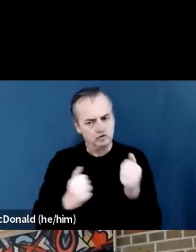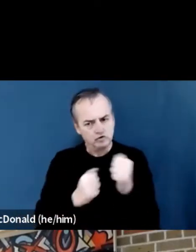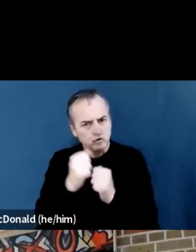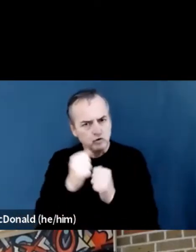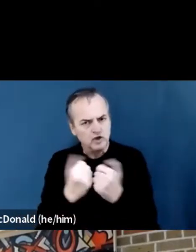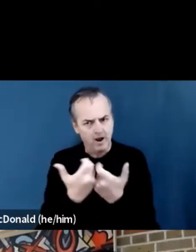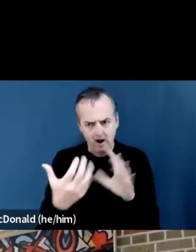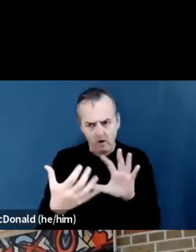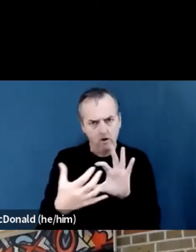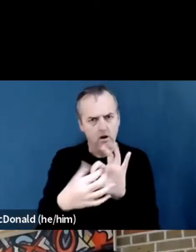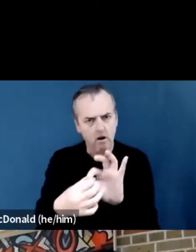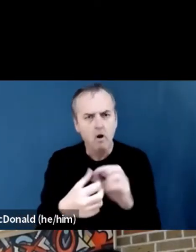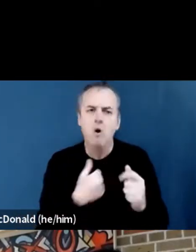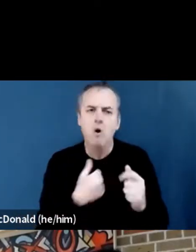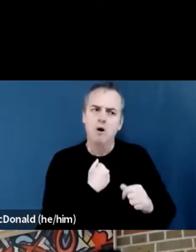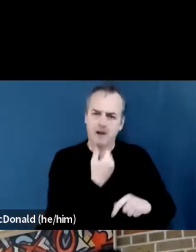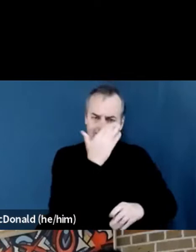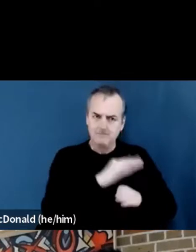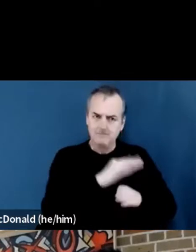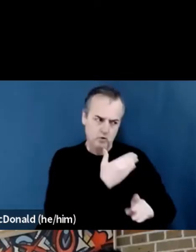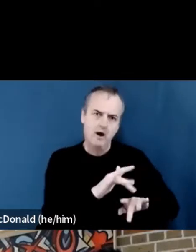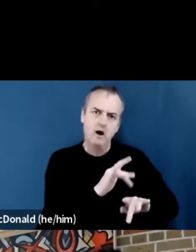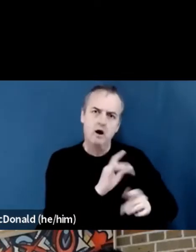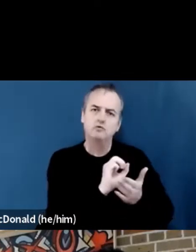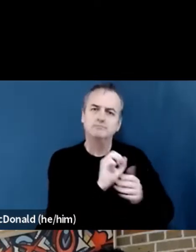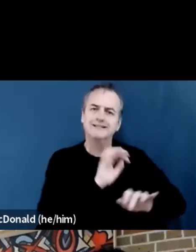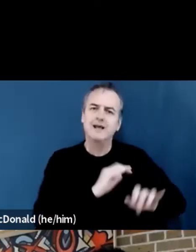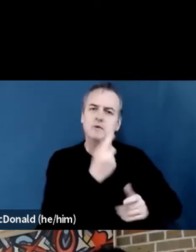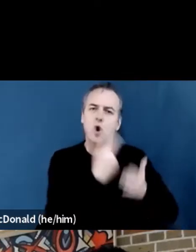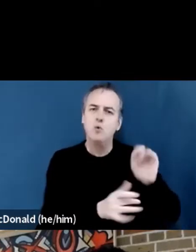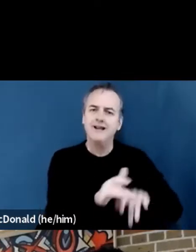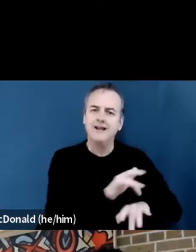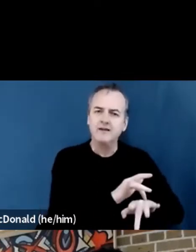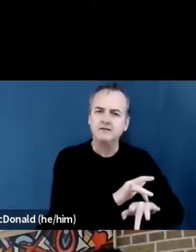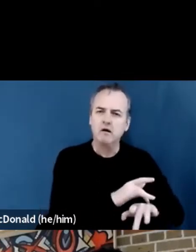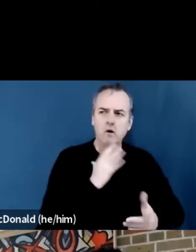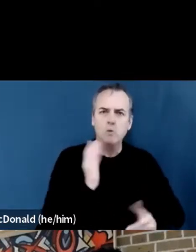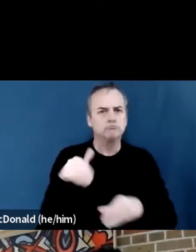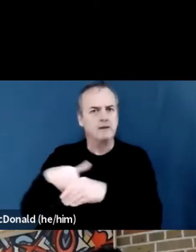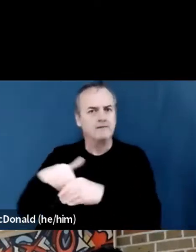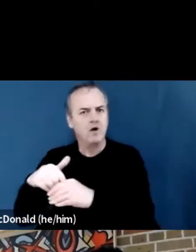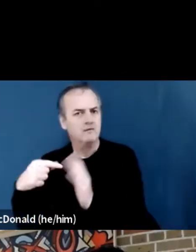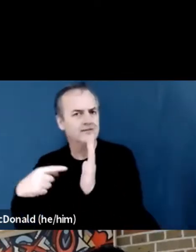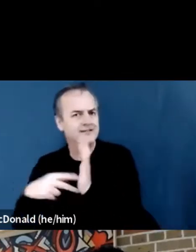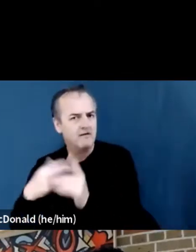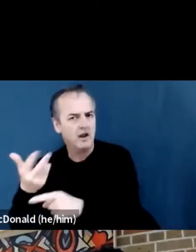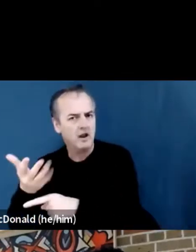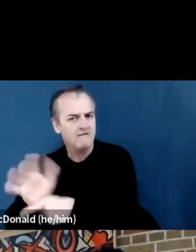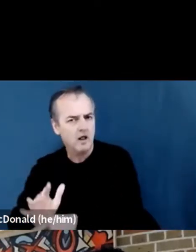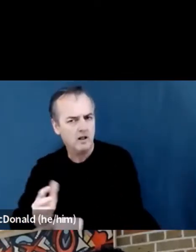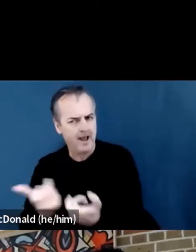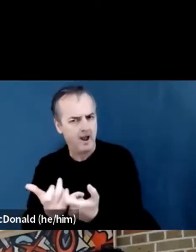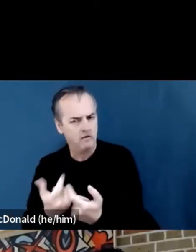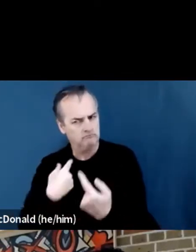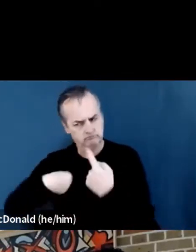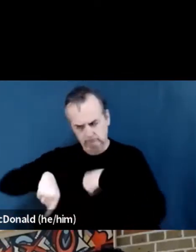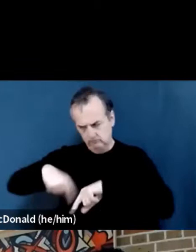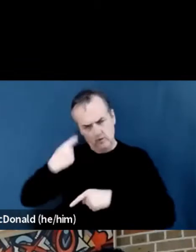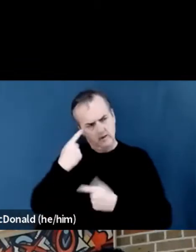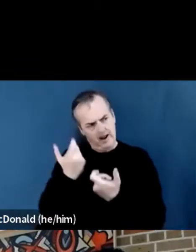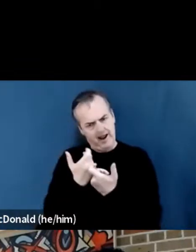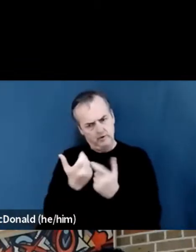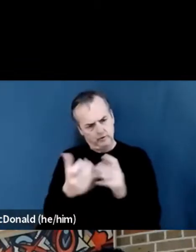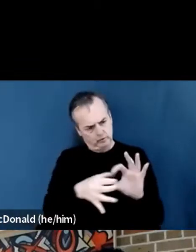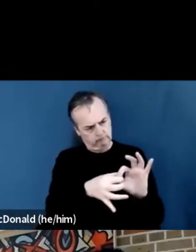how to get to know people in both TV and theatre. So we wanted to find a way to bridge that gap and create a lot